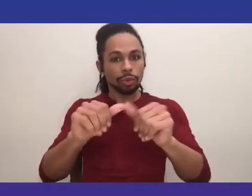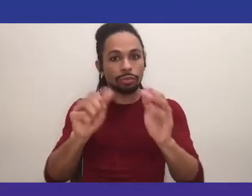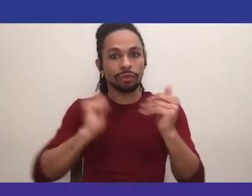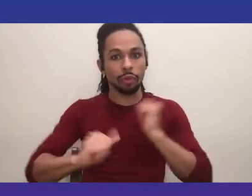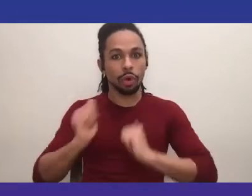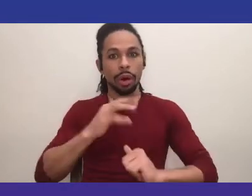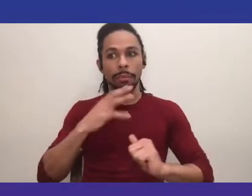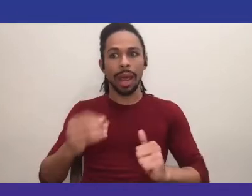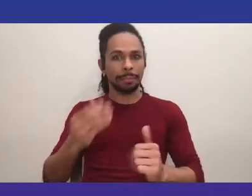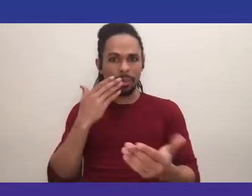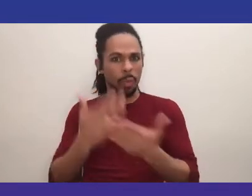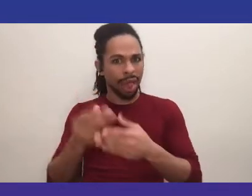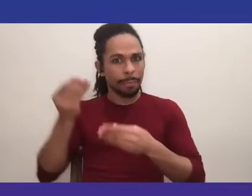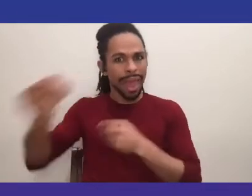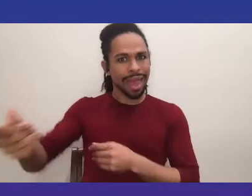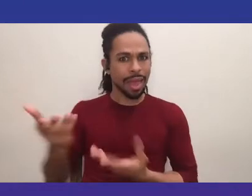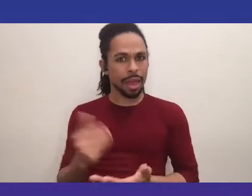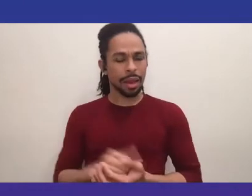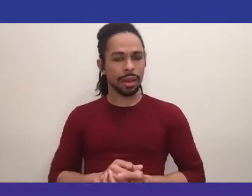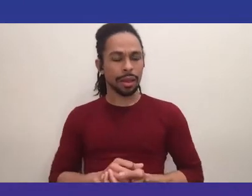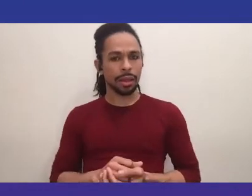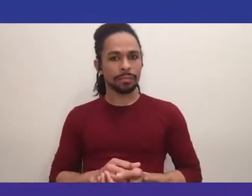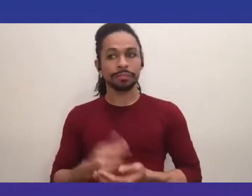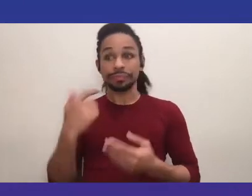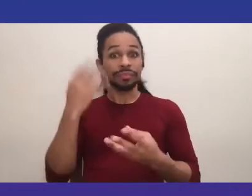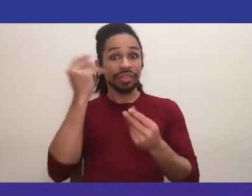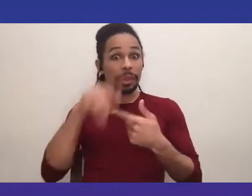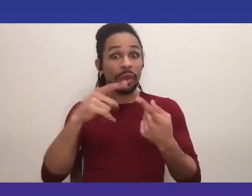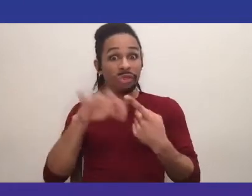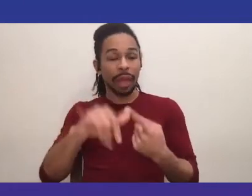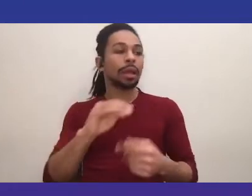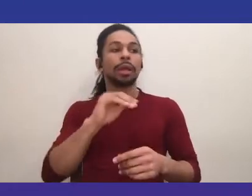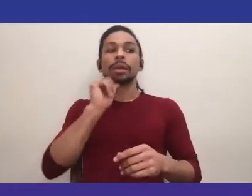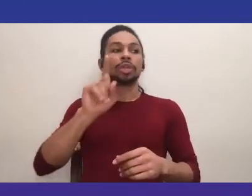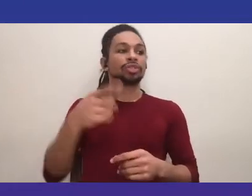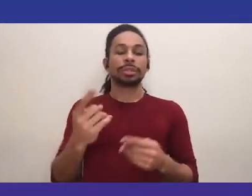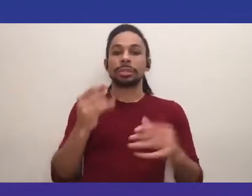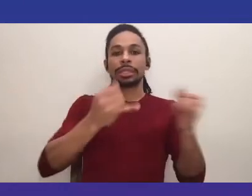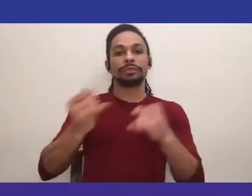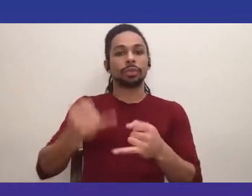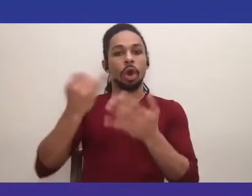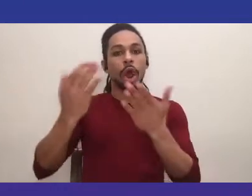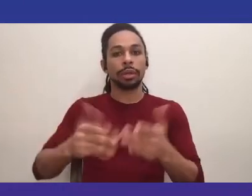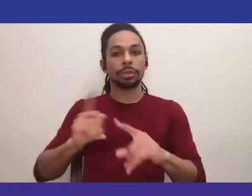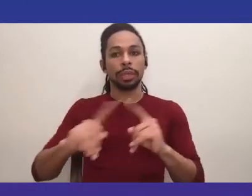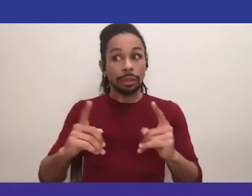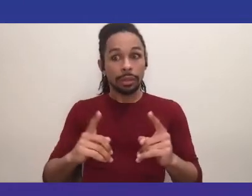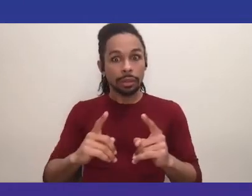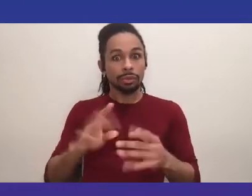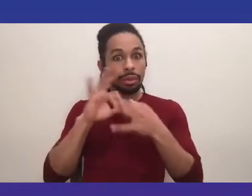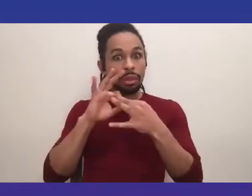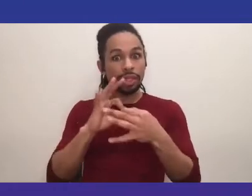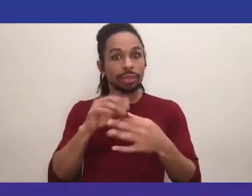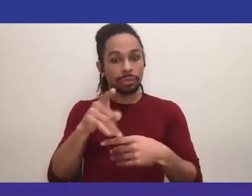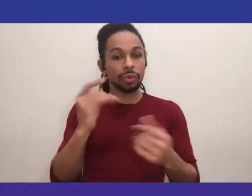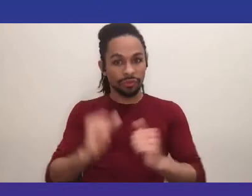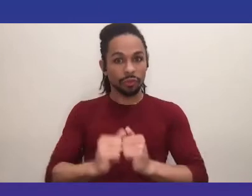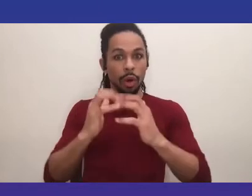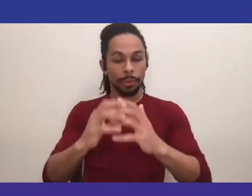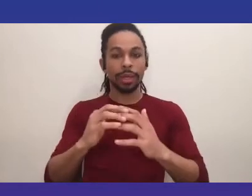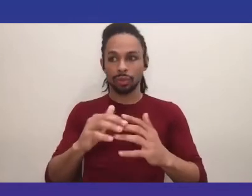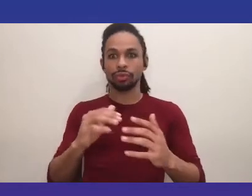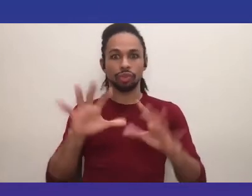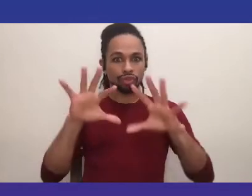really to be thinking about that, like not just on individual artists, but really what are the relationships you're forming to actual tribal